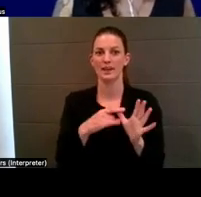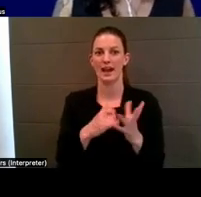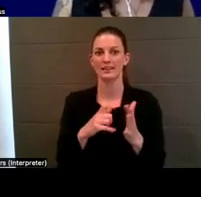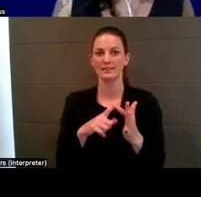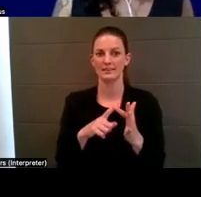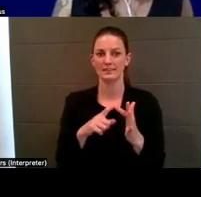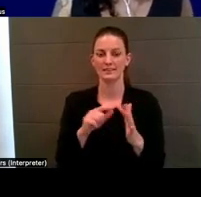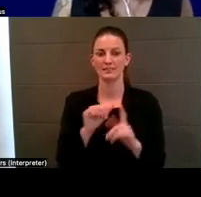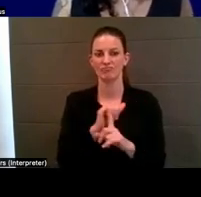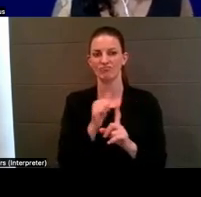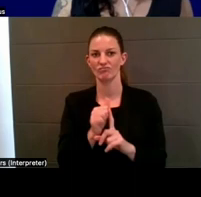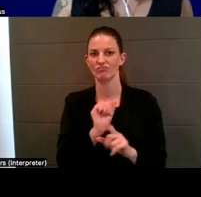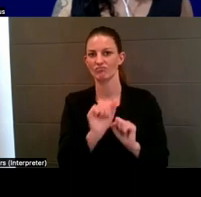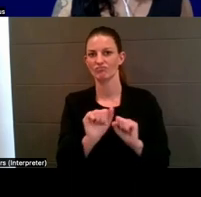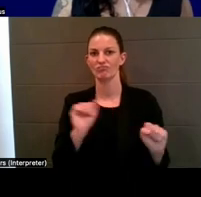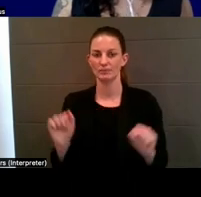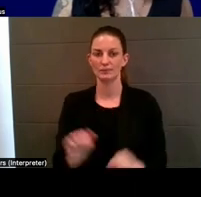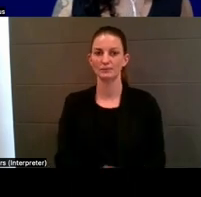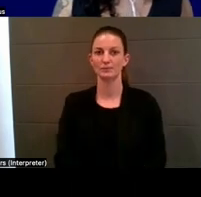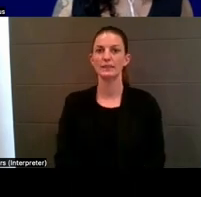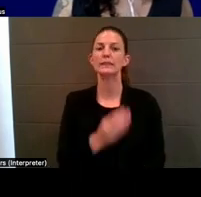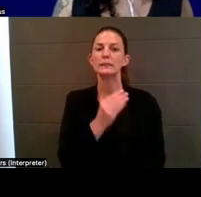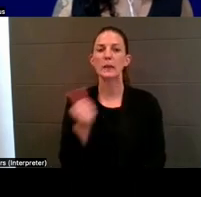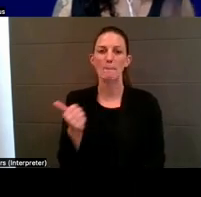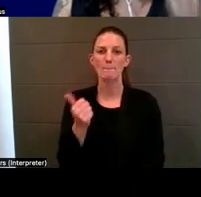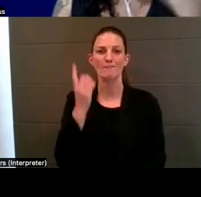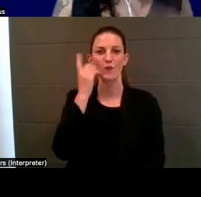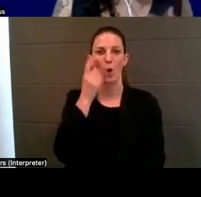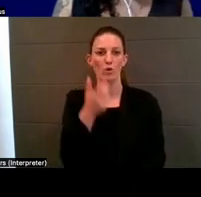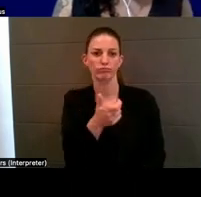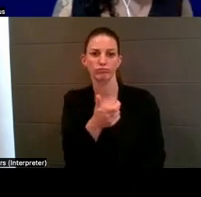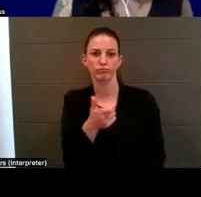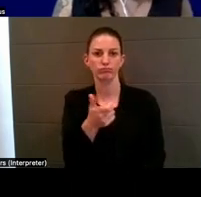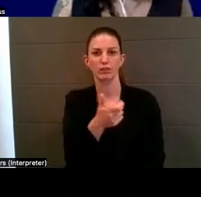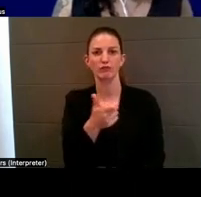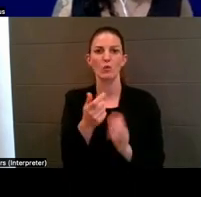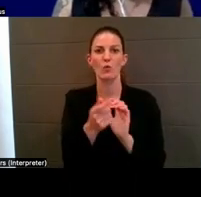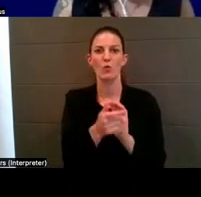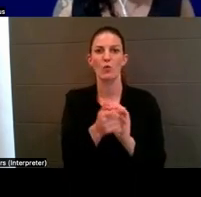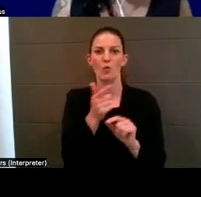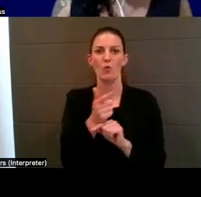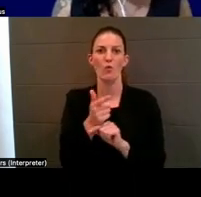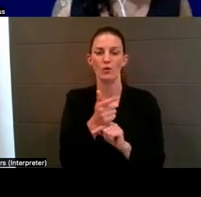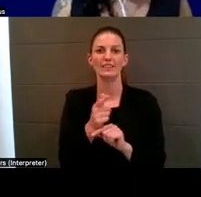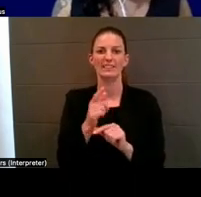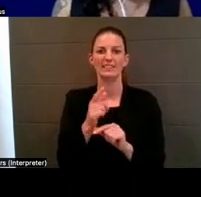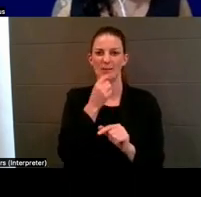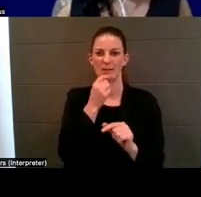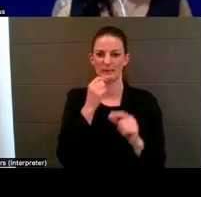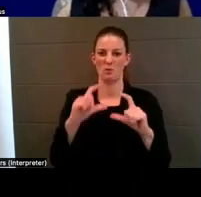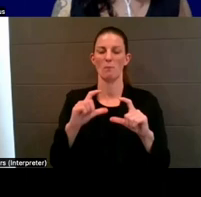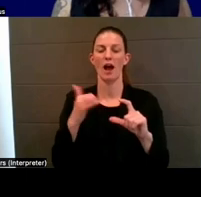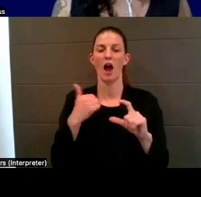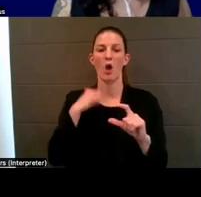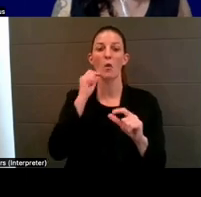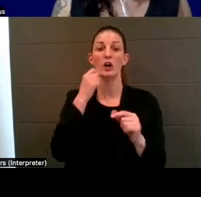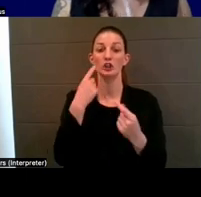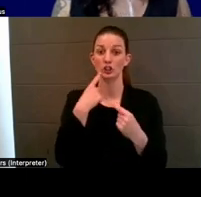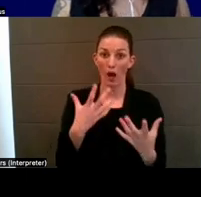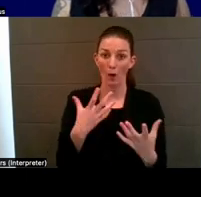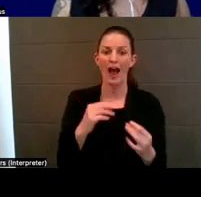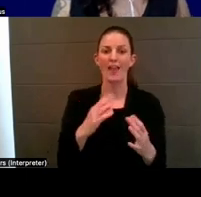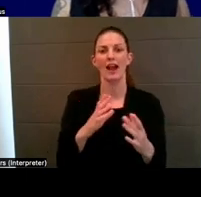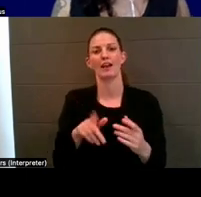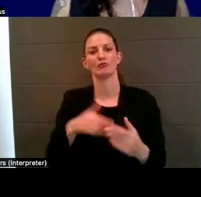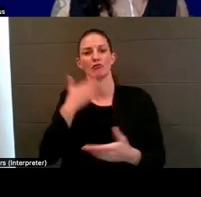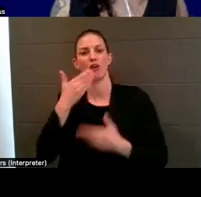Some of these videos were taken on a phone, so they're a little small. But I will play the video and then describe what's happening so you can understand as